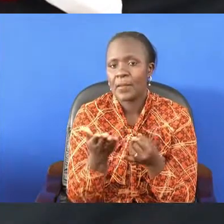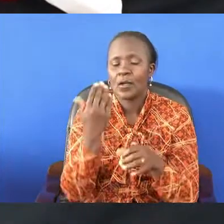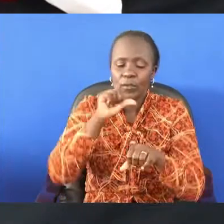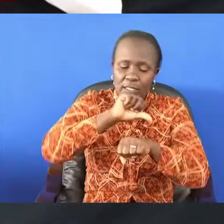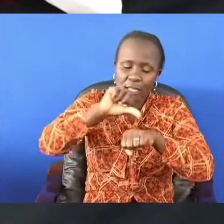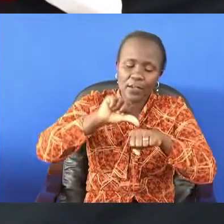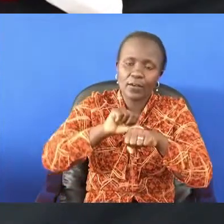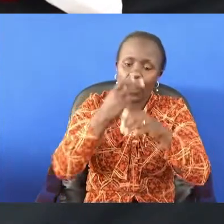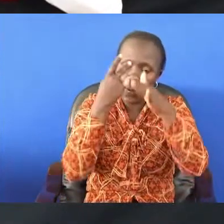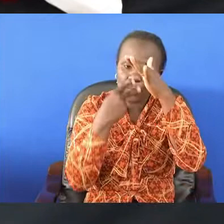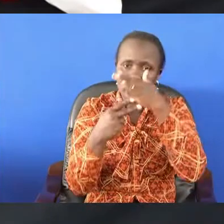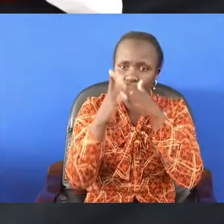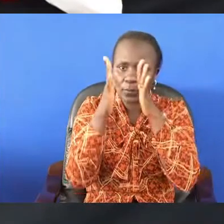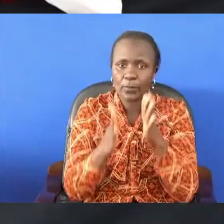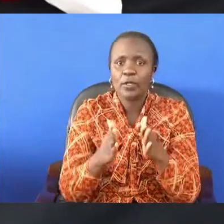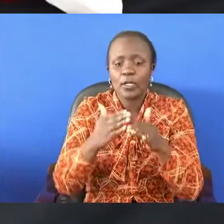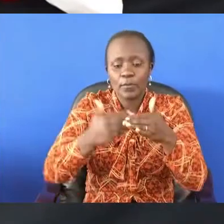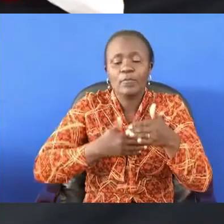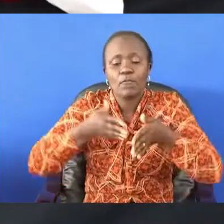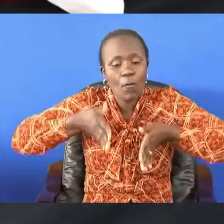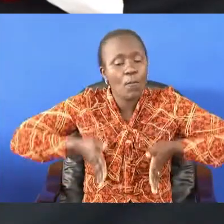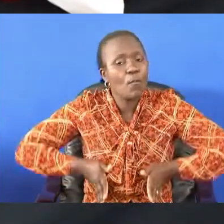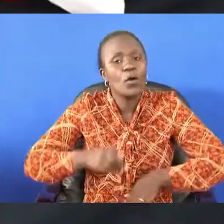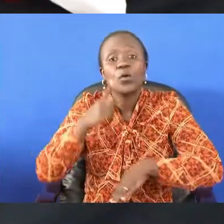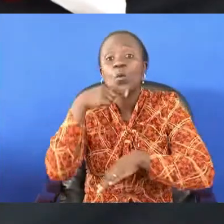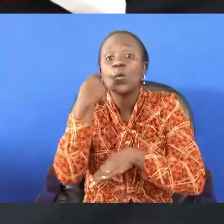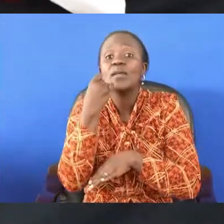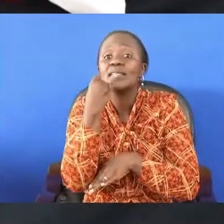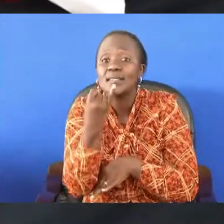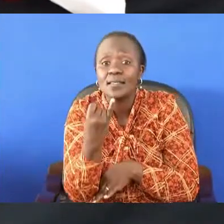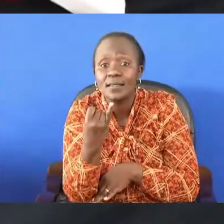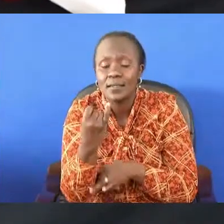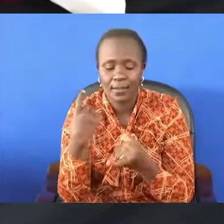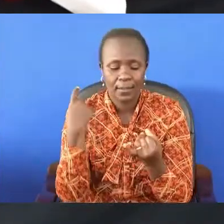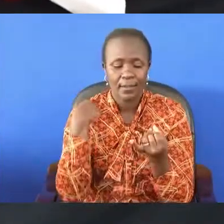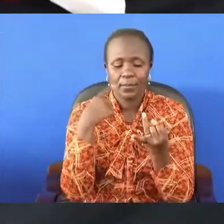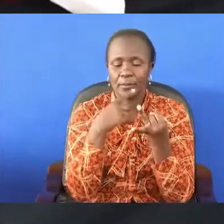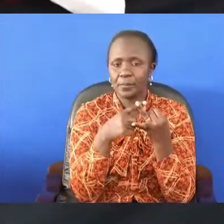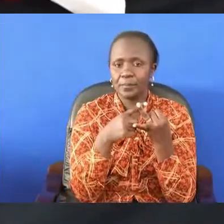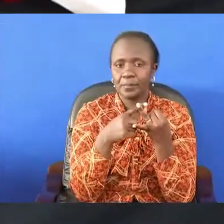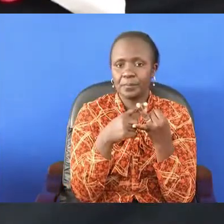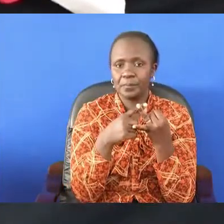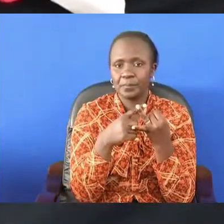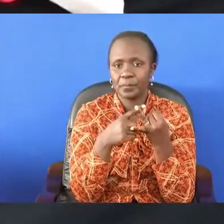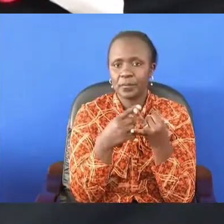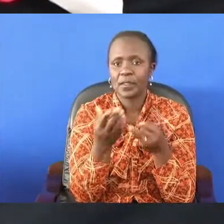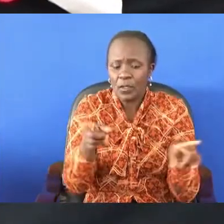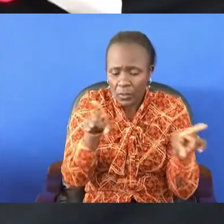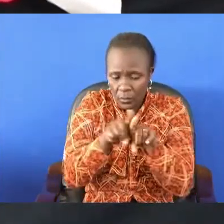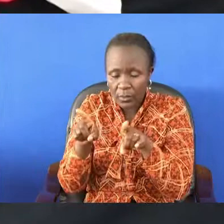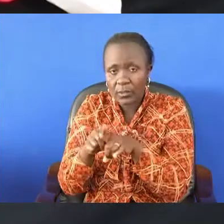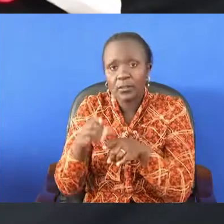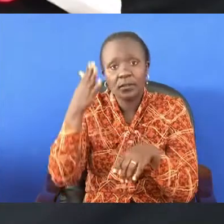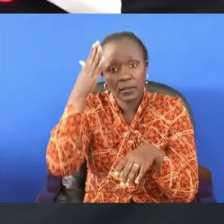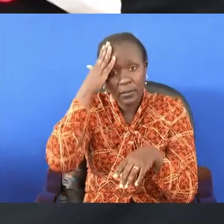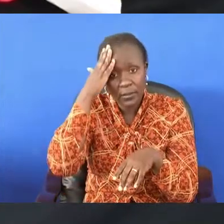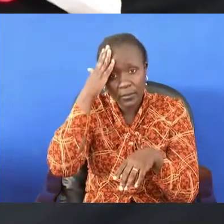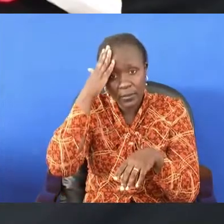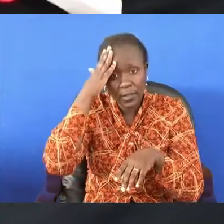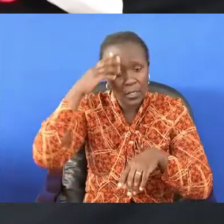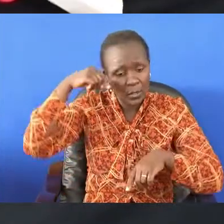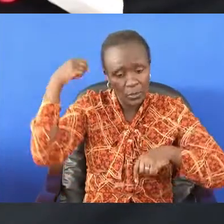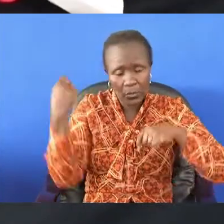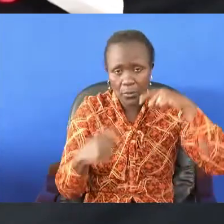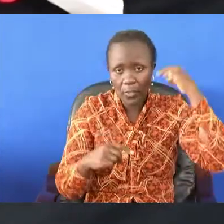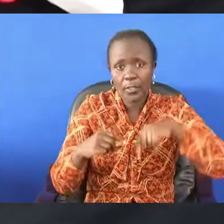I was anointed as a prophet before I was born. Number two, I'm also known as a weeping